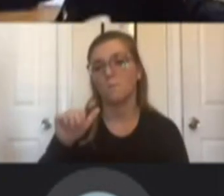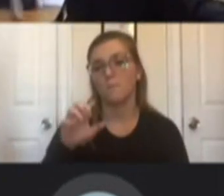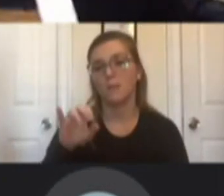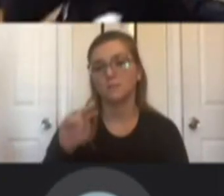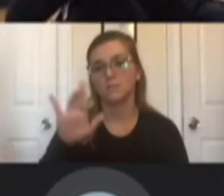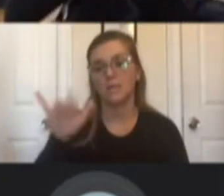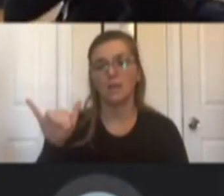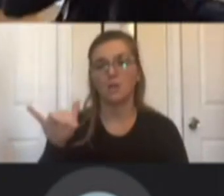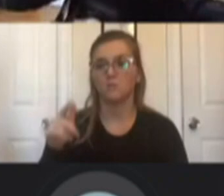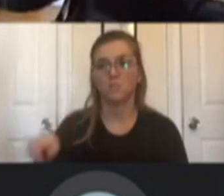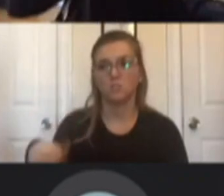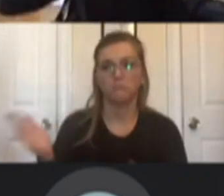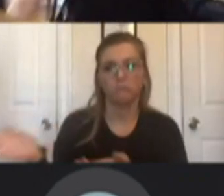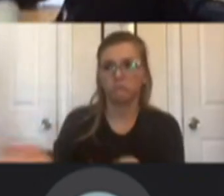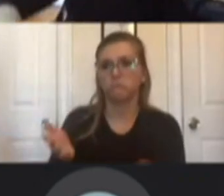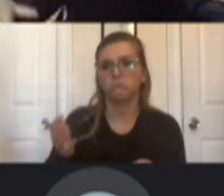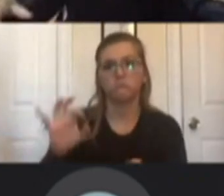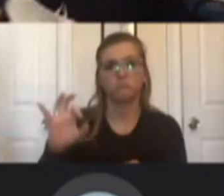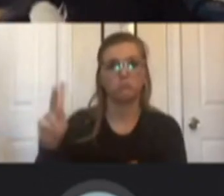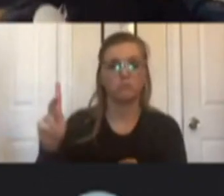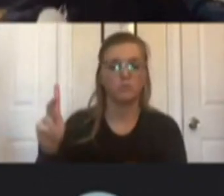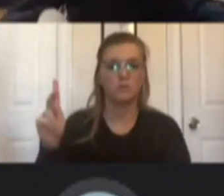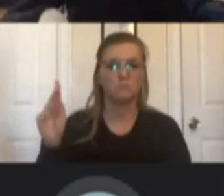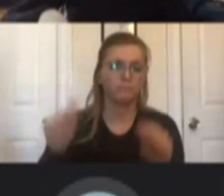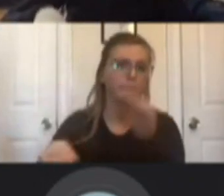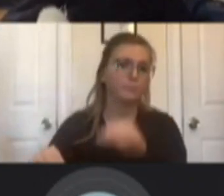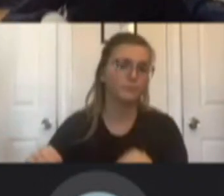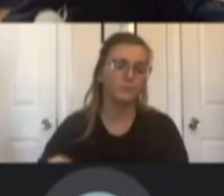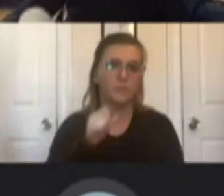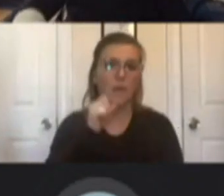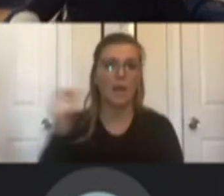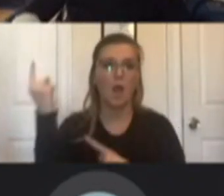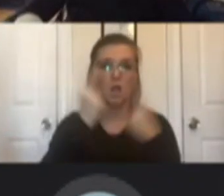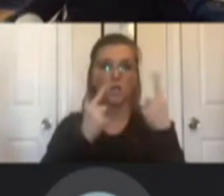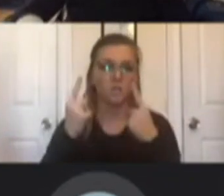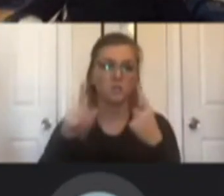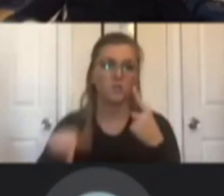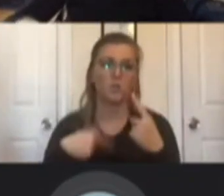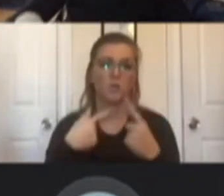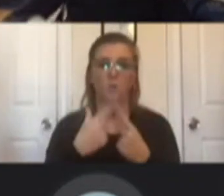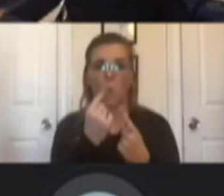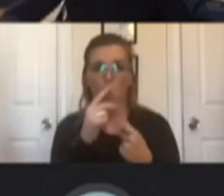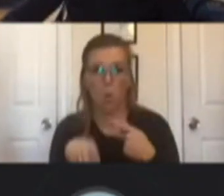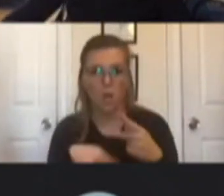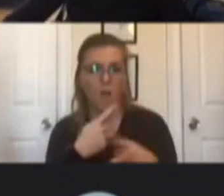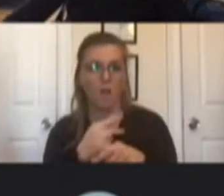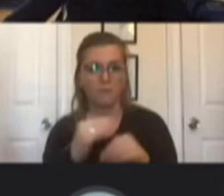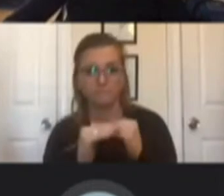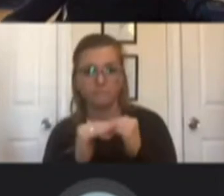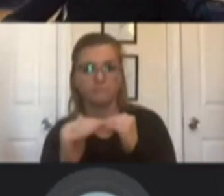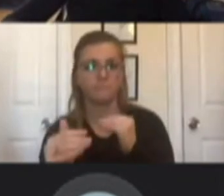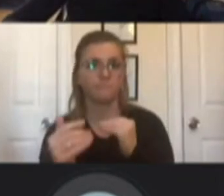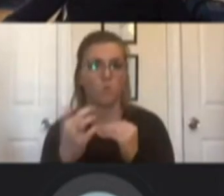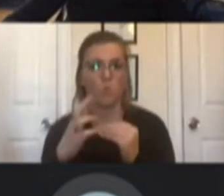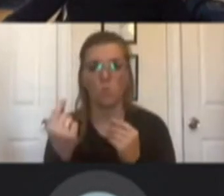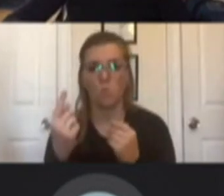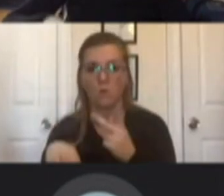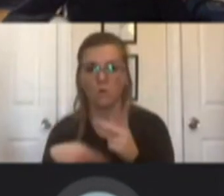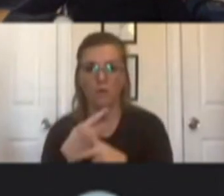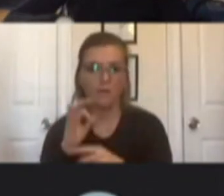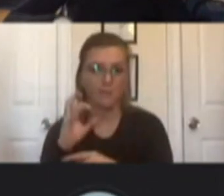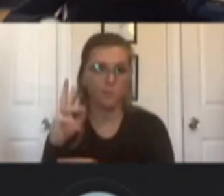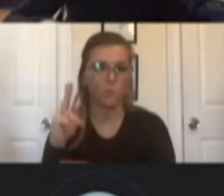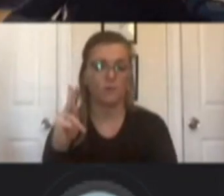throw 50 or 100 brick in here and there, and not even considering what type of brick or what kind of surface is being used to redo